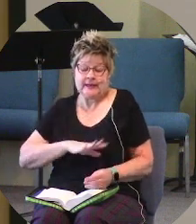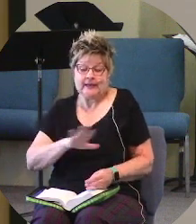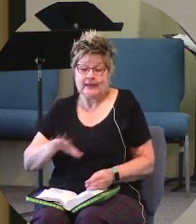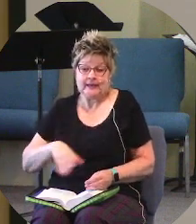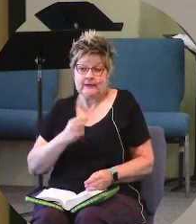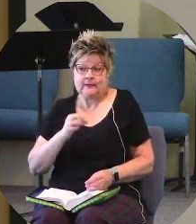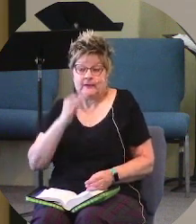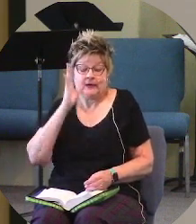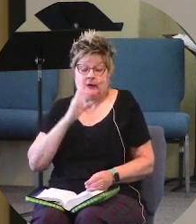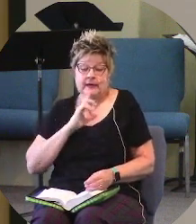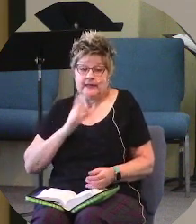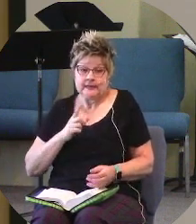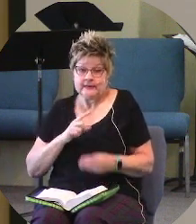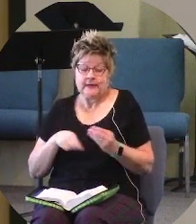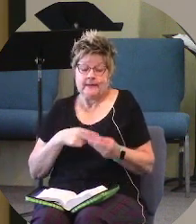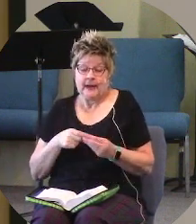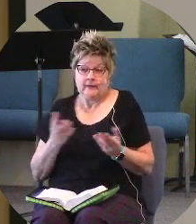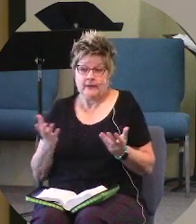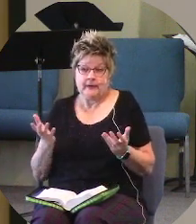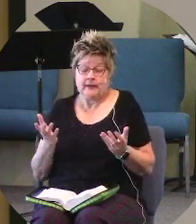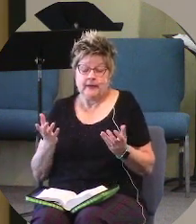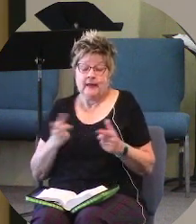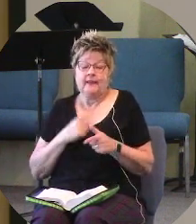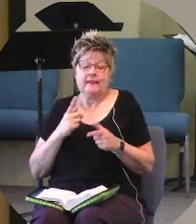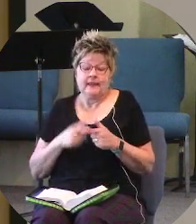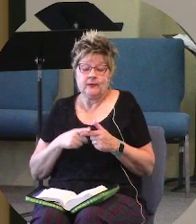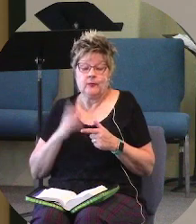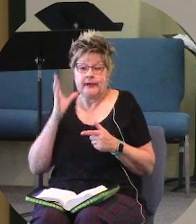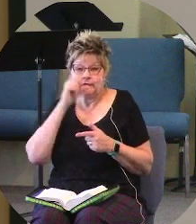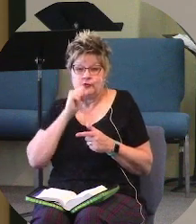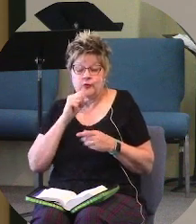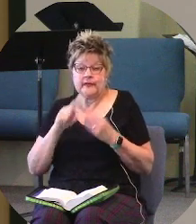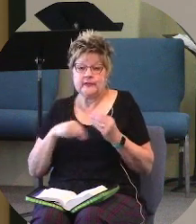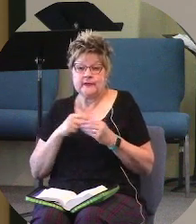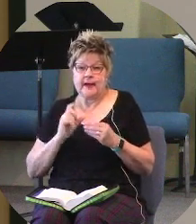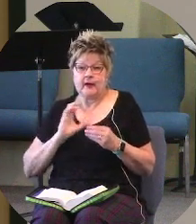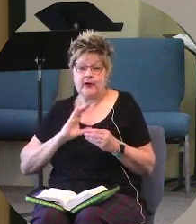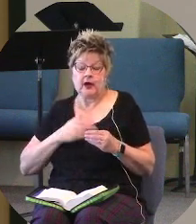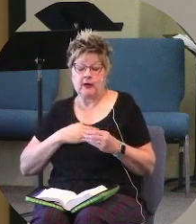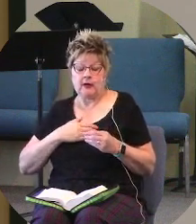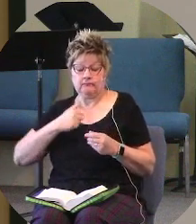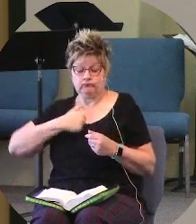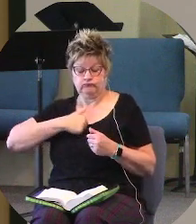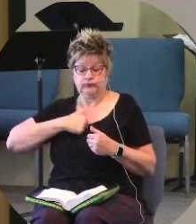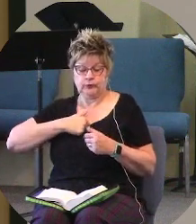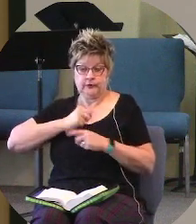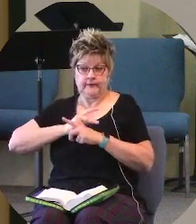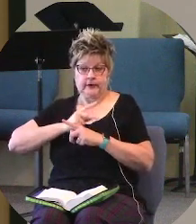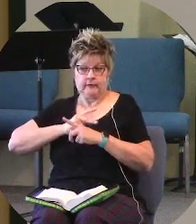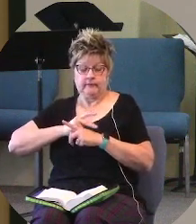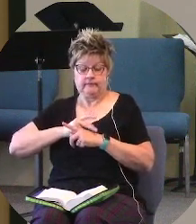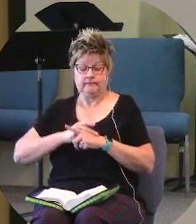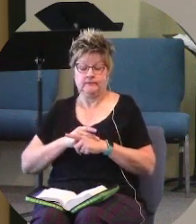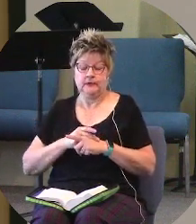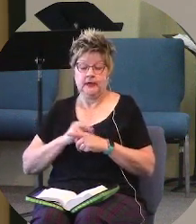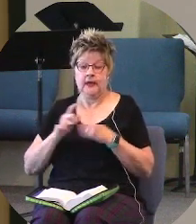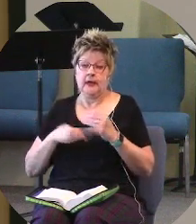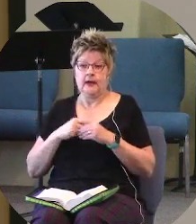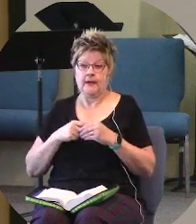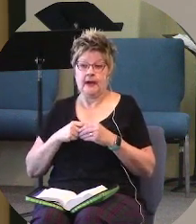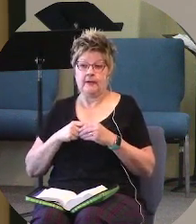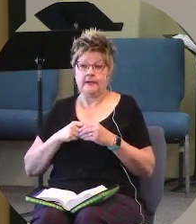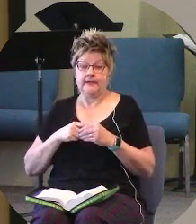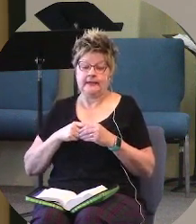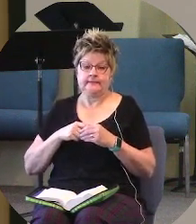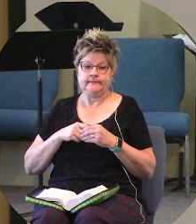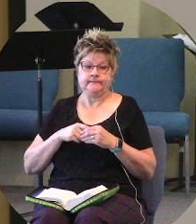about and what it is, then we presume that it's about our self-care, about getting enough to